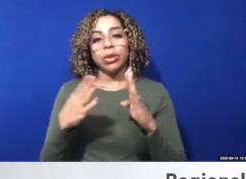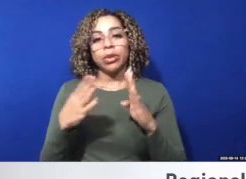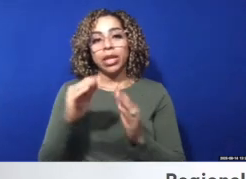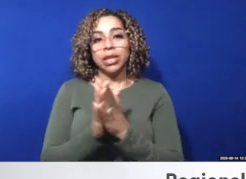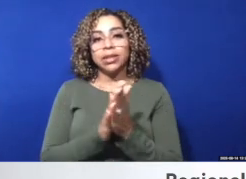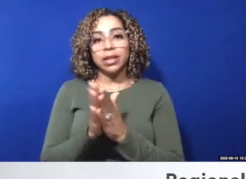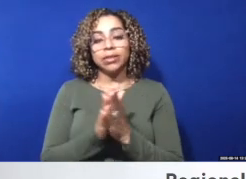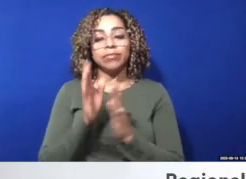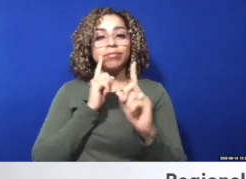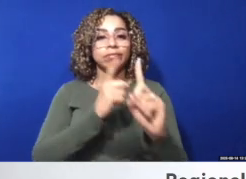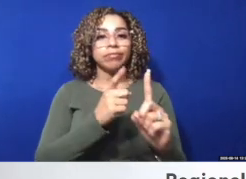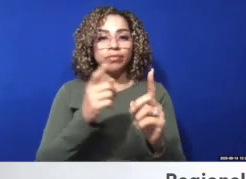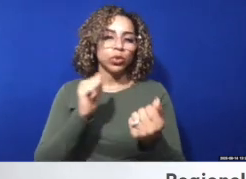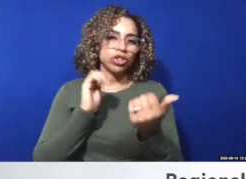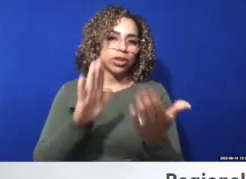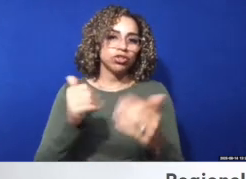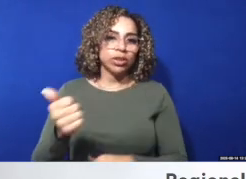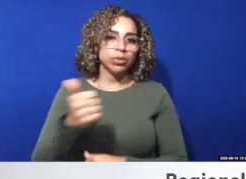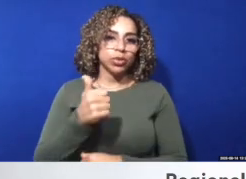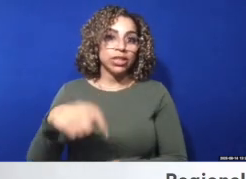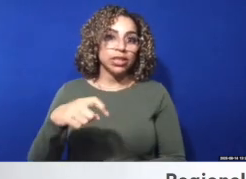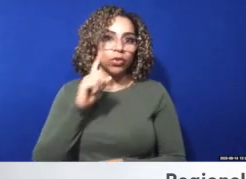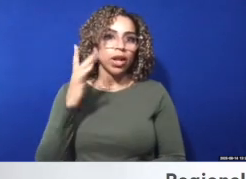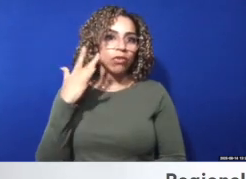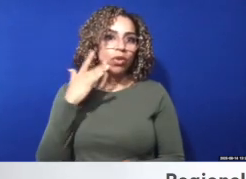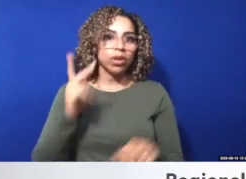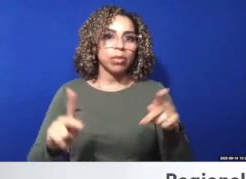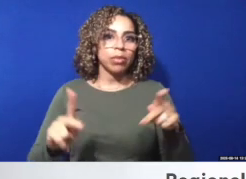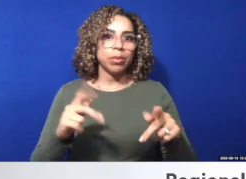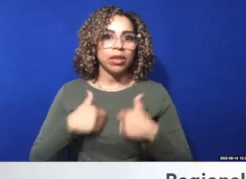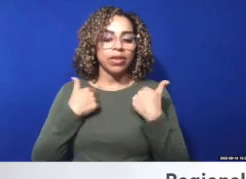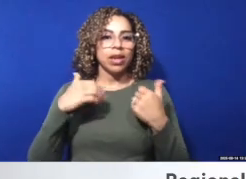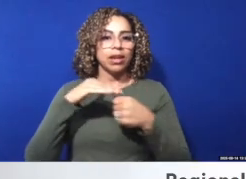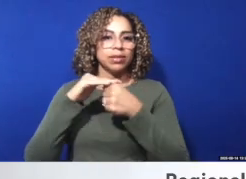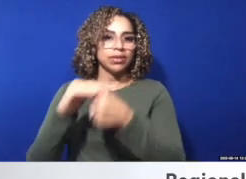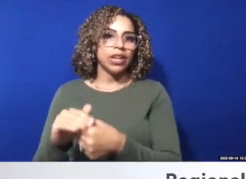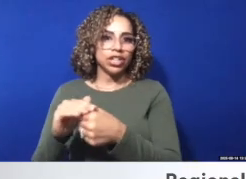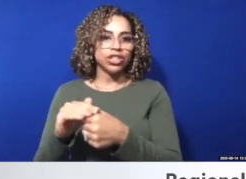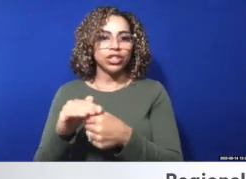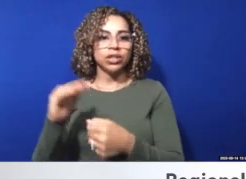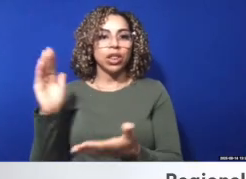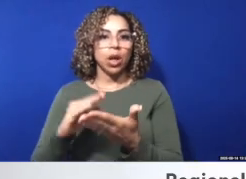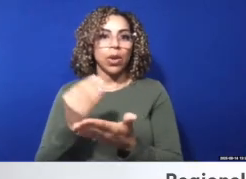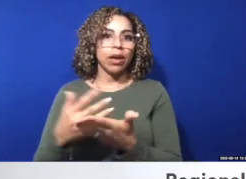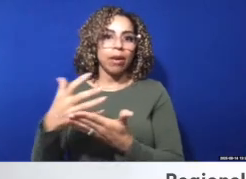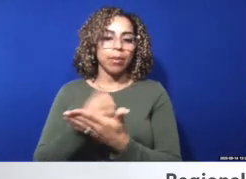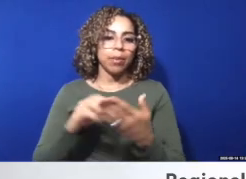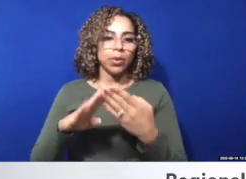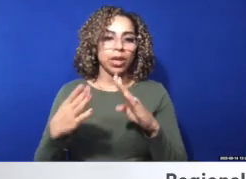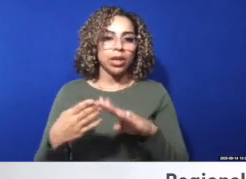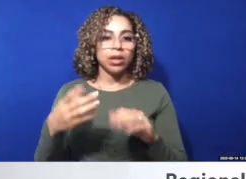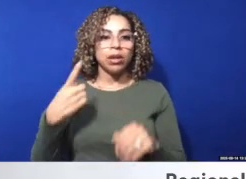transportation needs of Californians living in disadvantaged and low-income communities, and were developed with comprehensive community input and